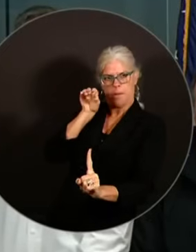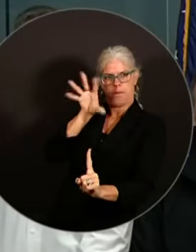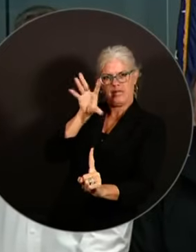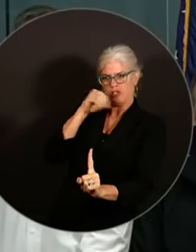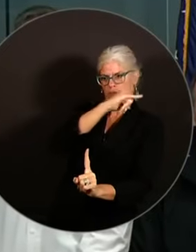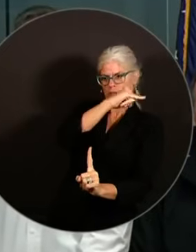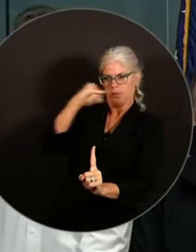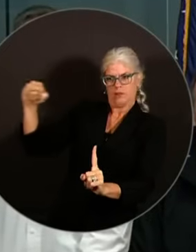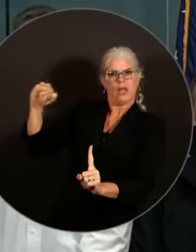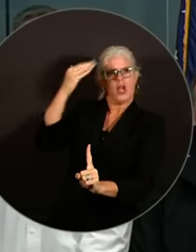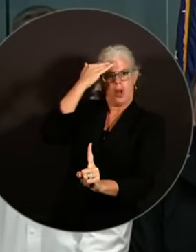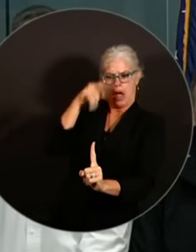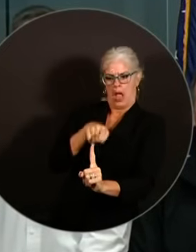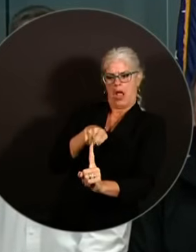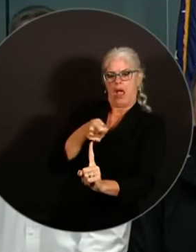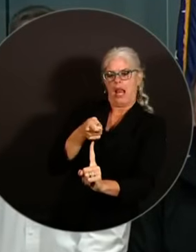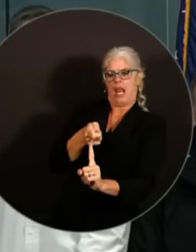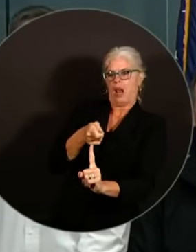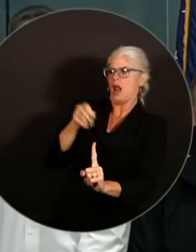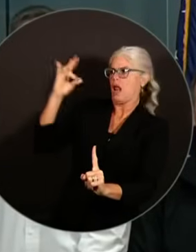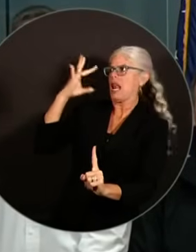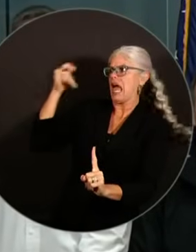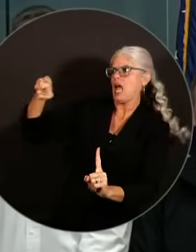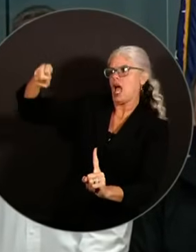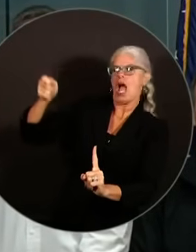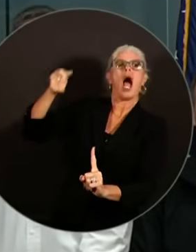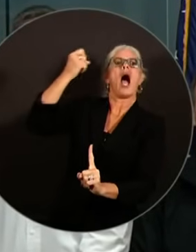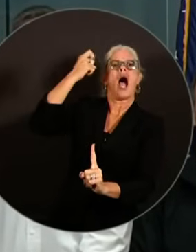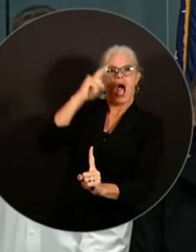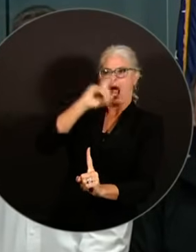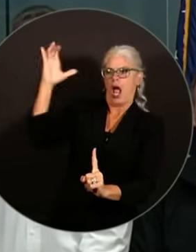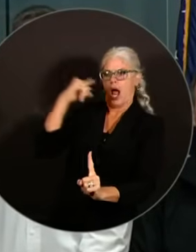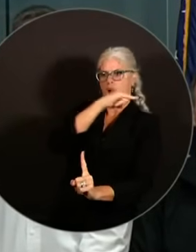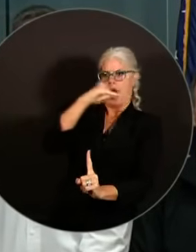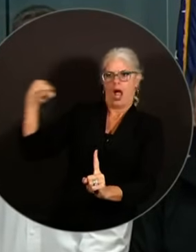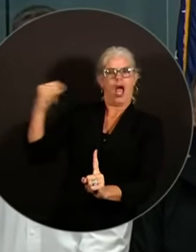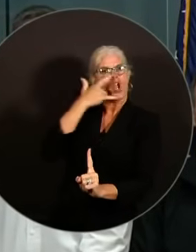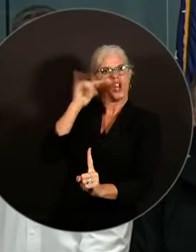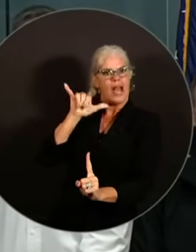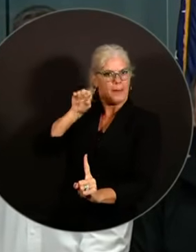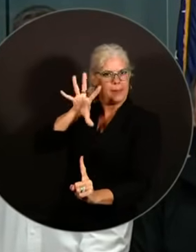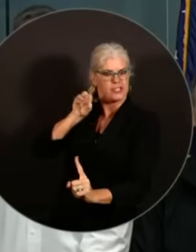picture so that we can get some type of reference as to how high that water is coming.